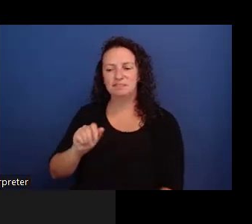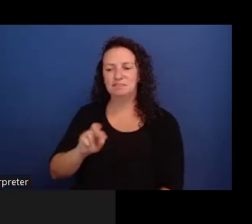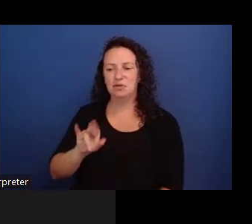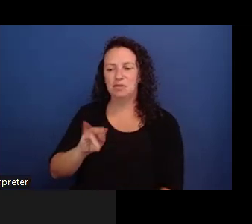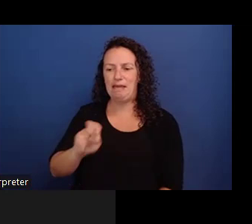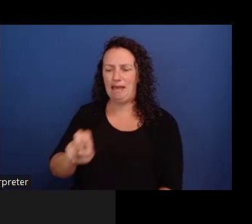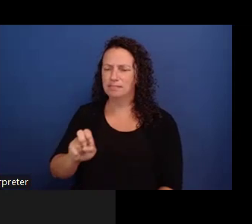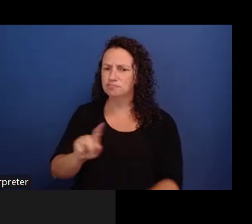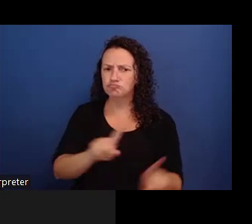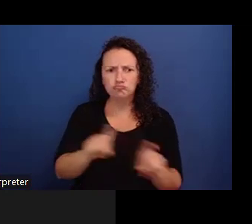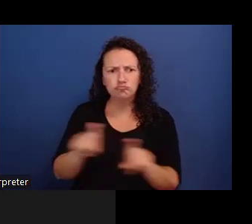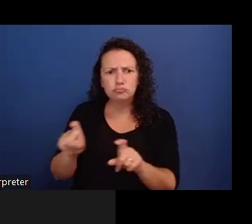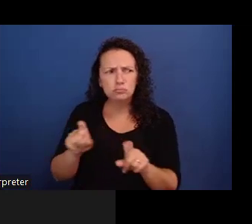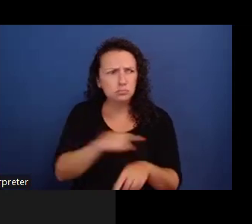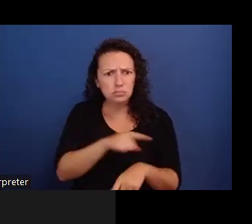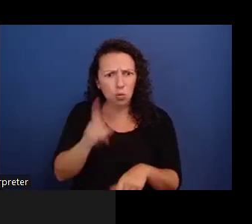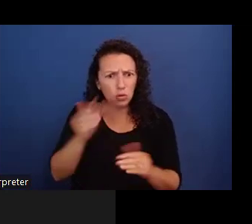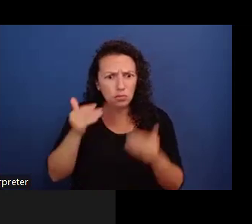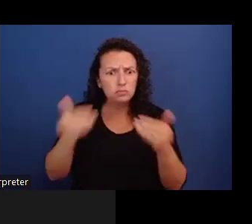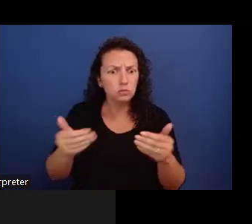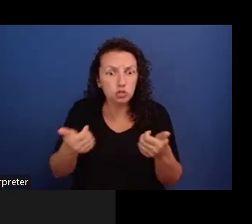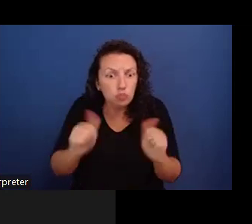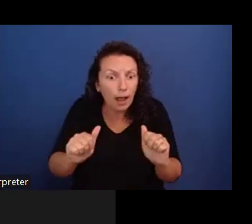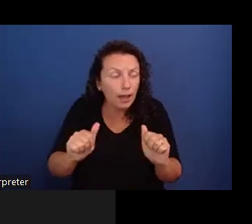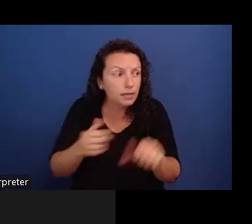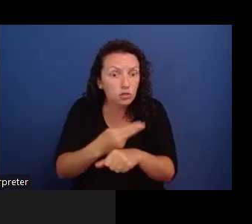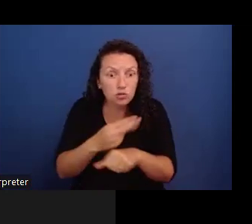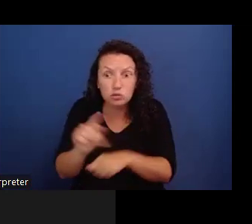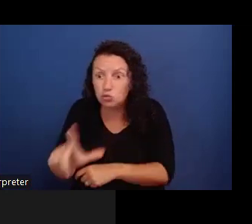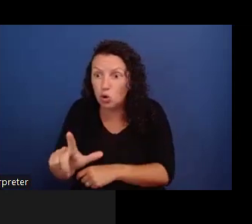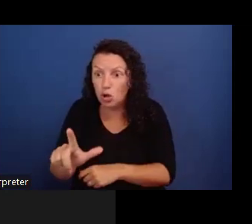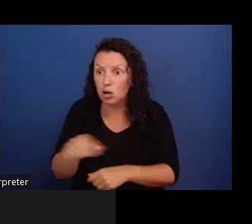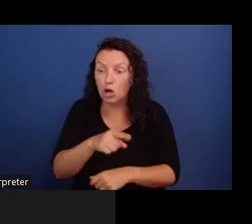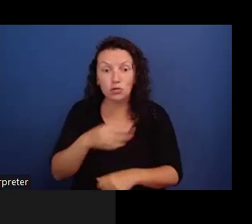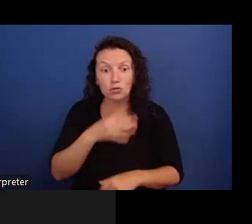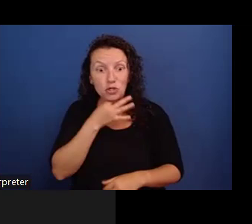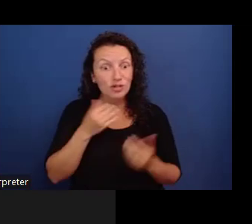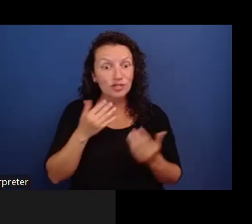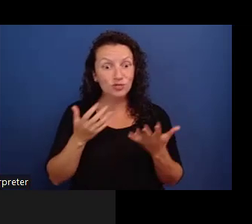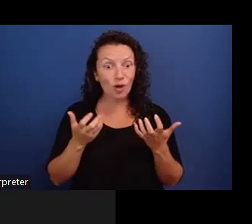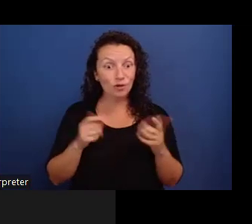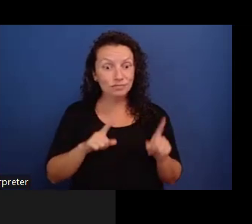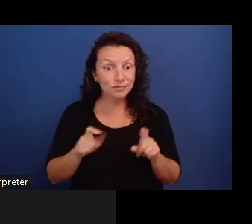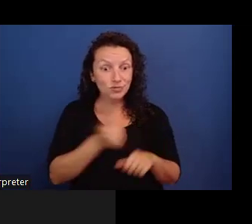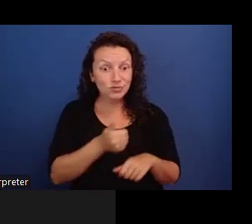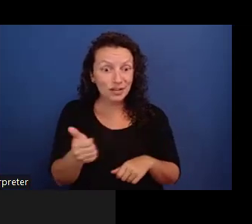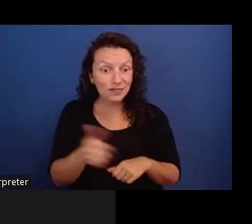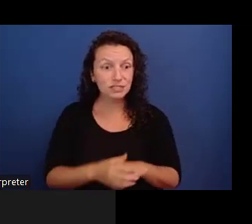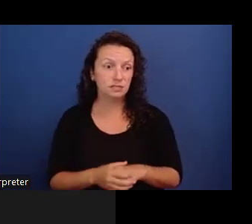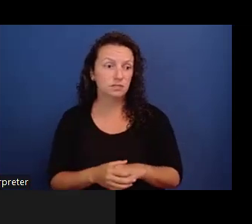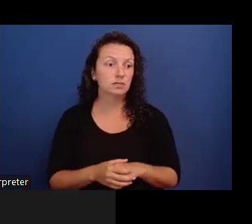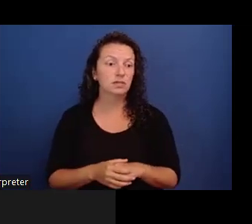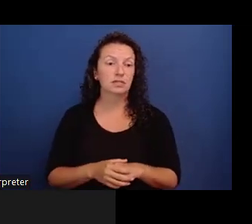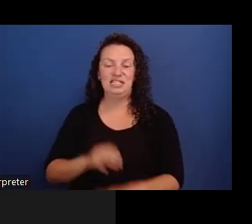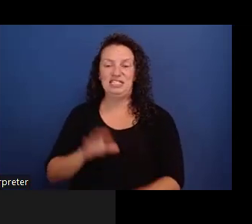use this? Have we piqued your interest in wanting to check this out? You can raise your hand and we